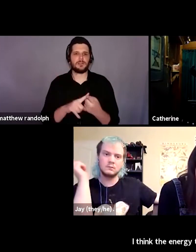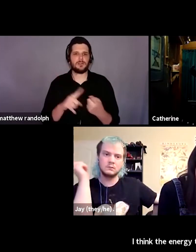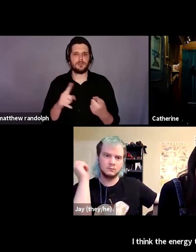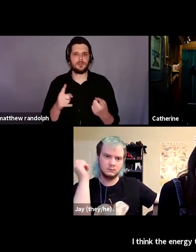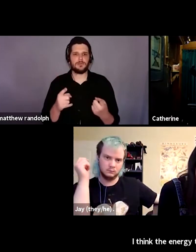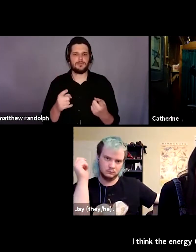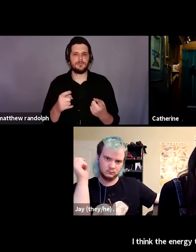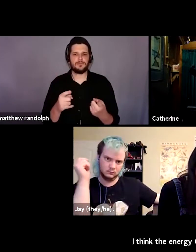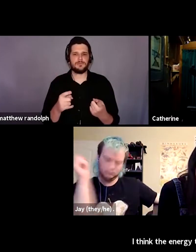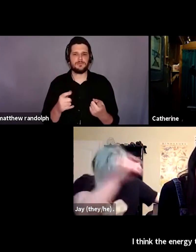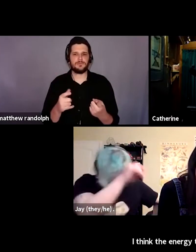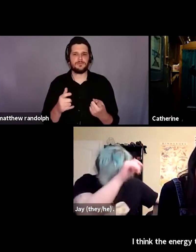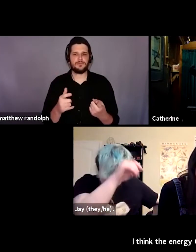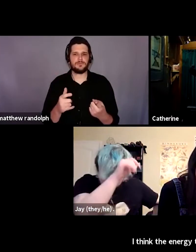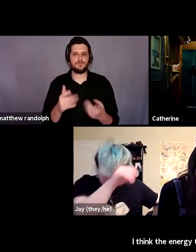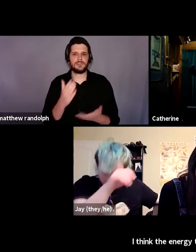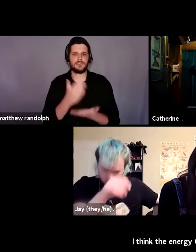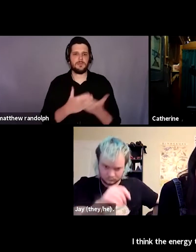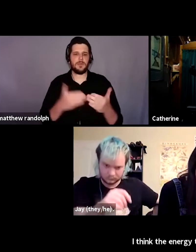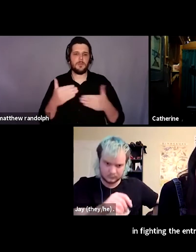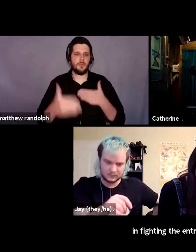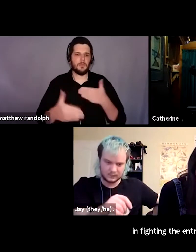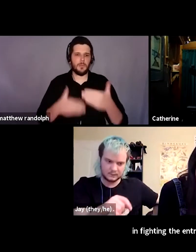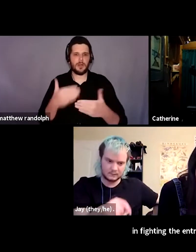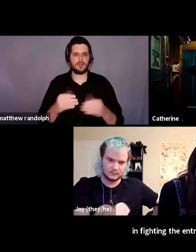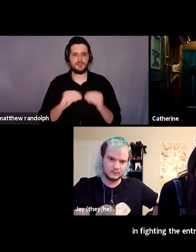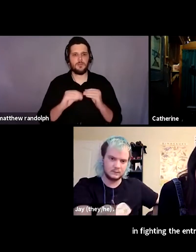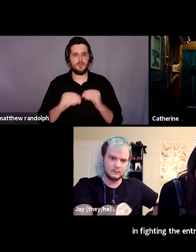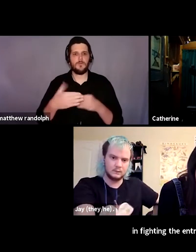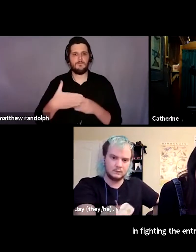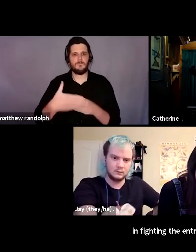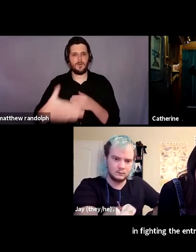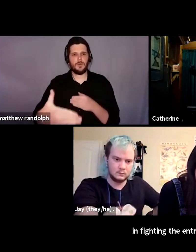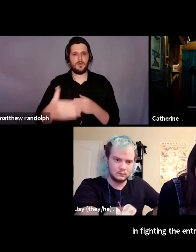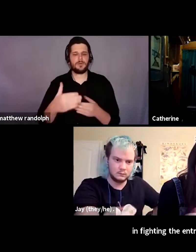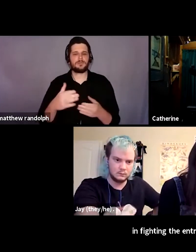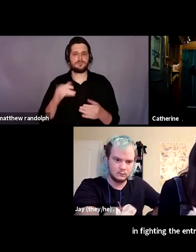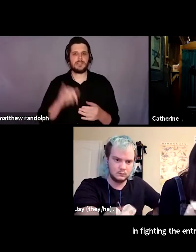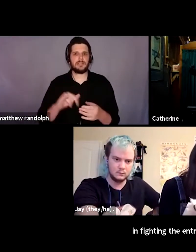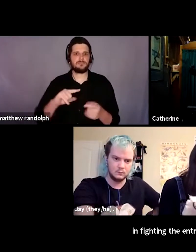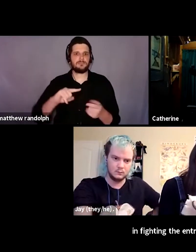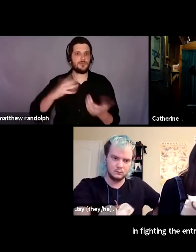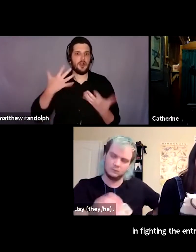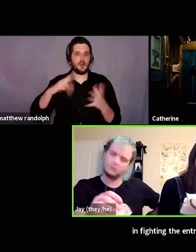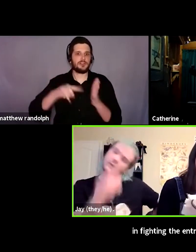the progress and movement forward that has already been made,